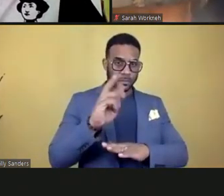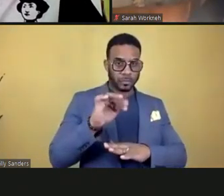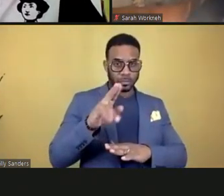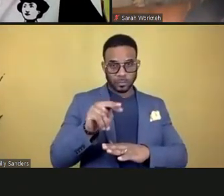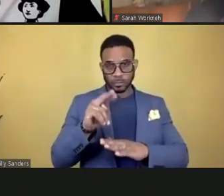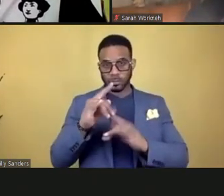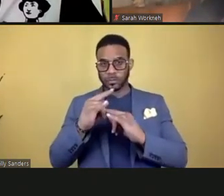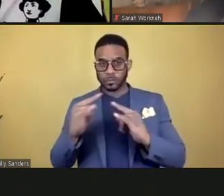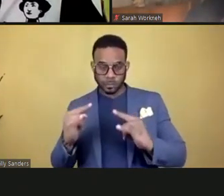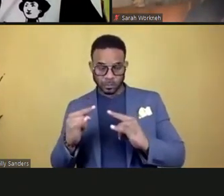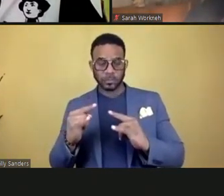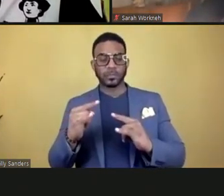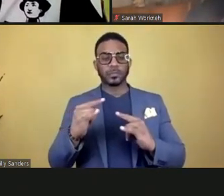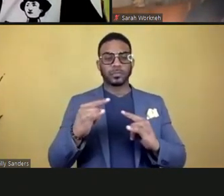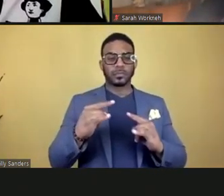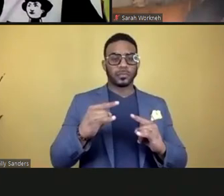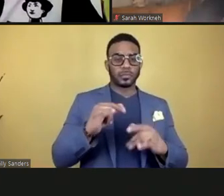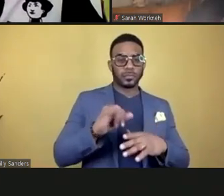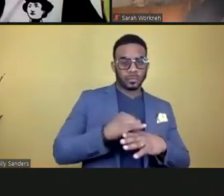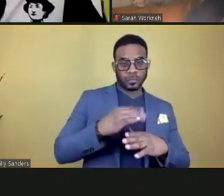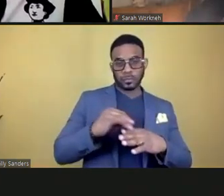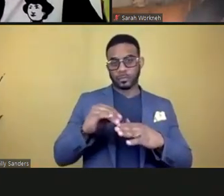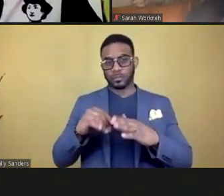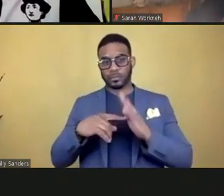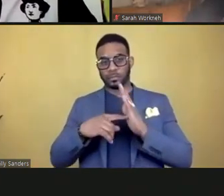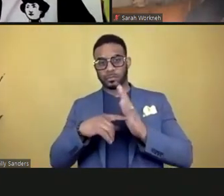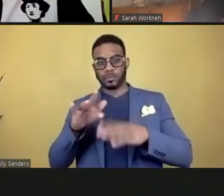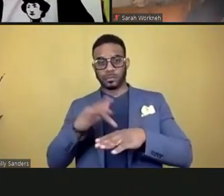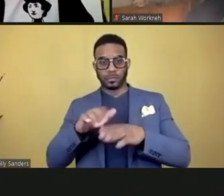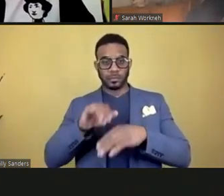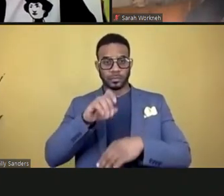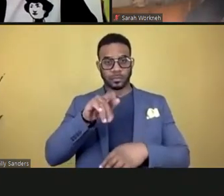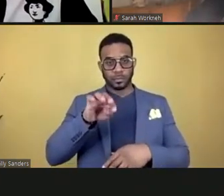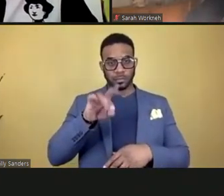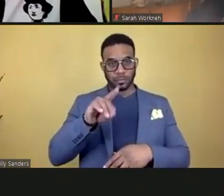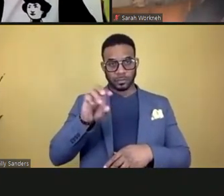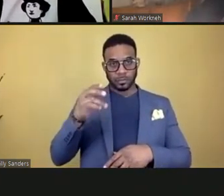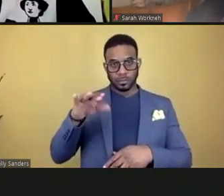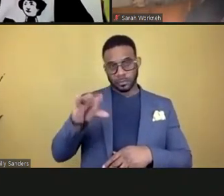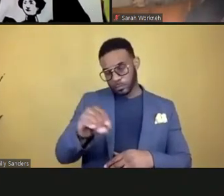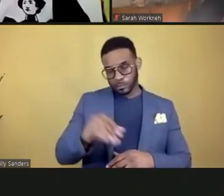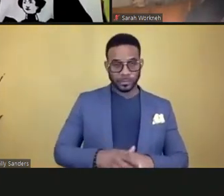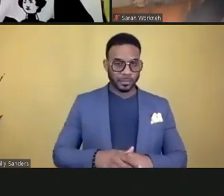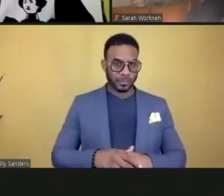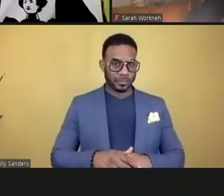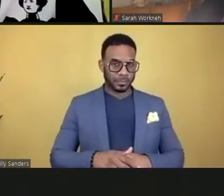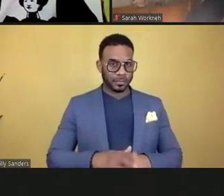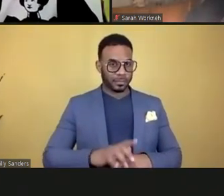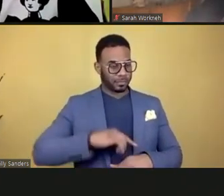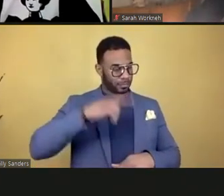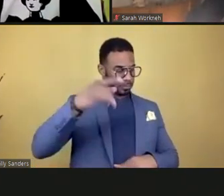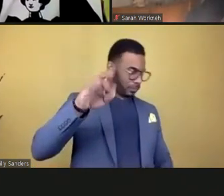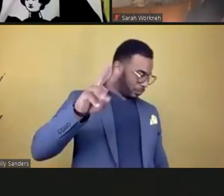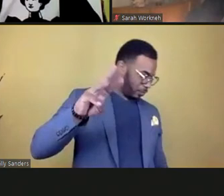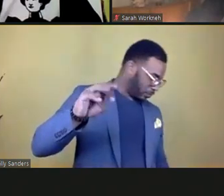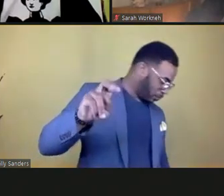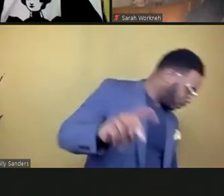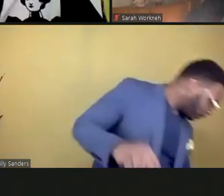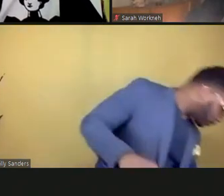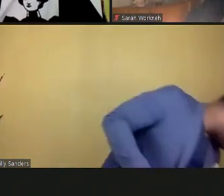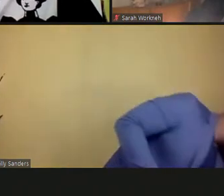retreat residency and exhibition space in Cleveland, Ohio. So on to you, Carmen.